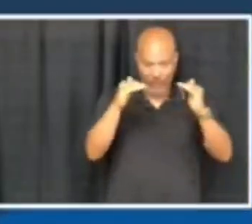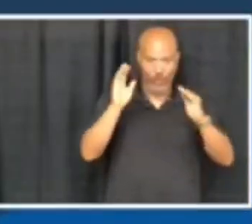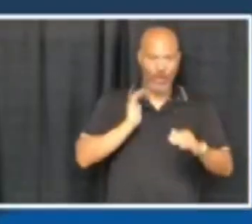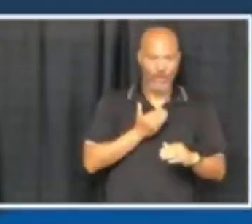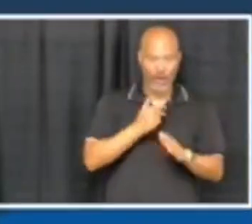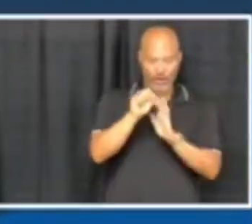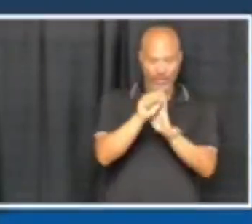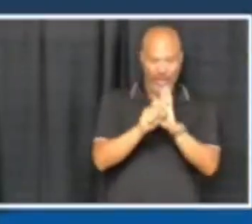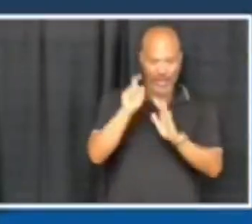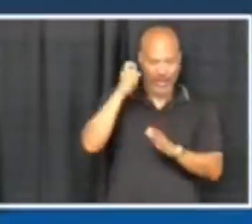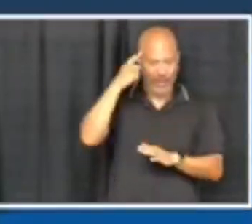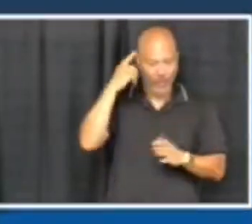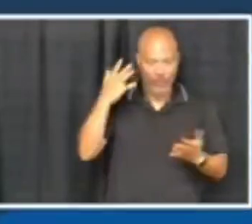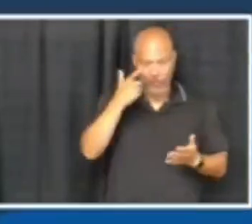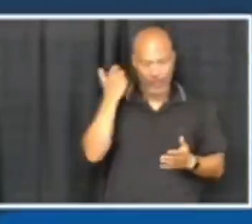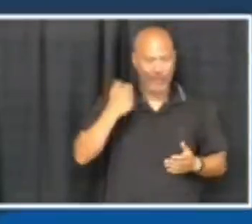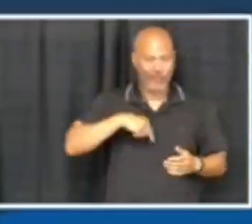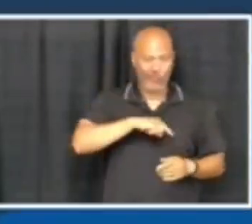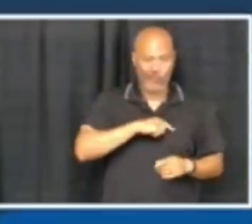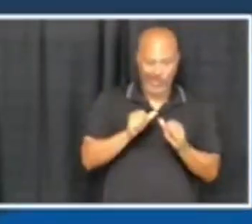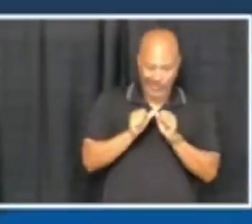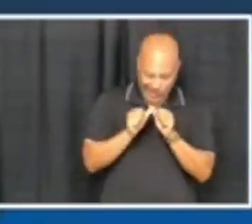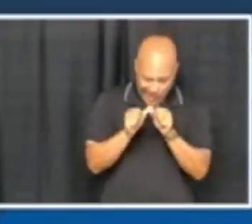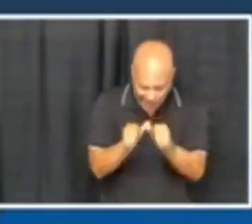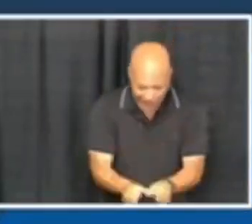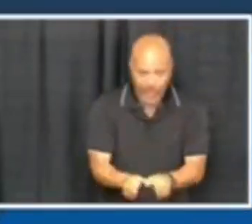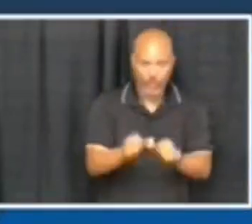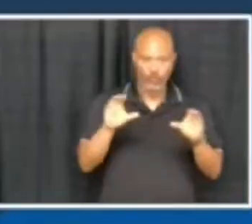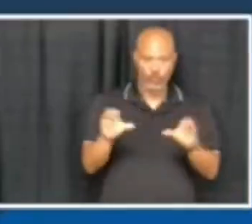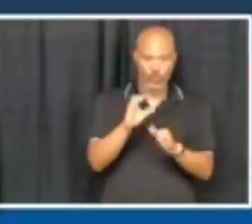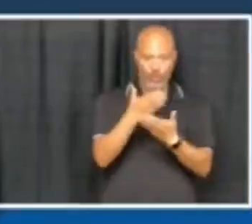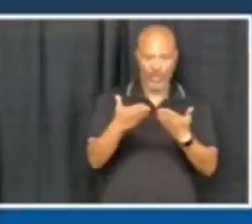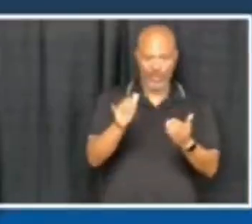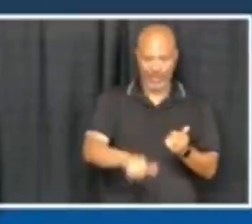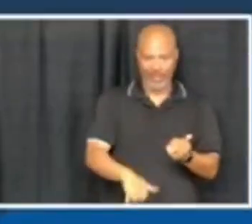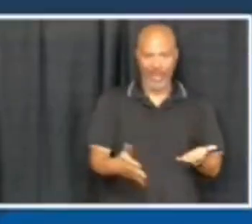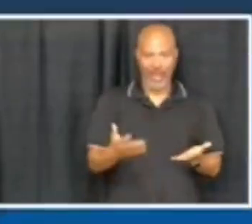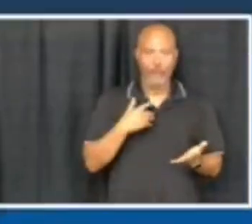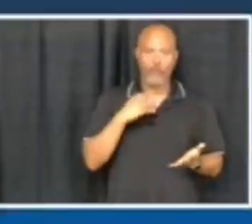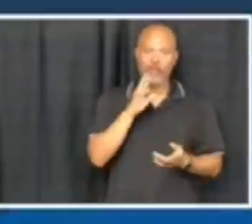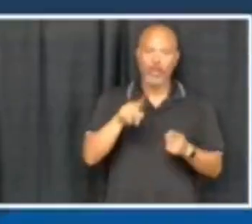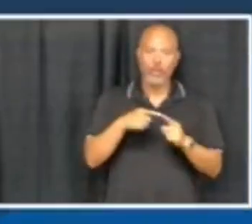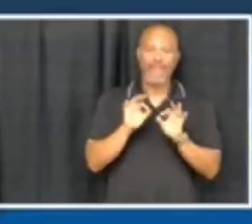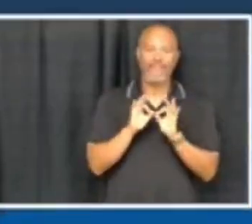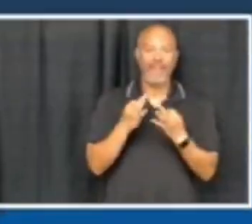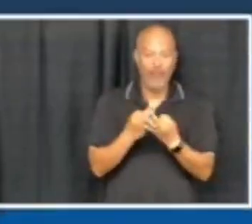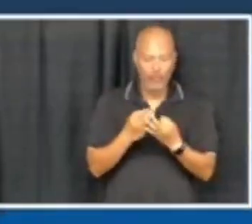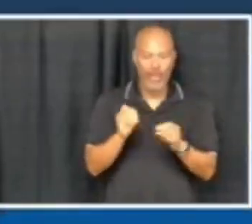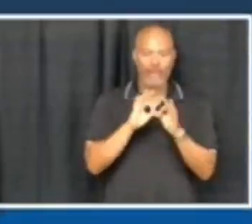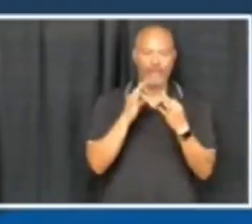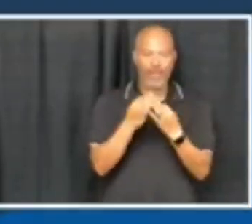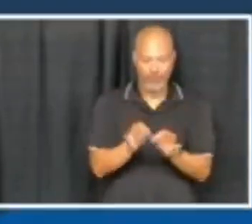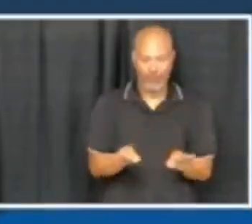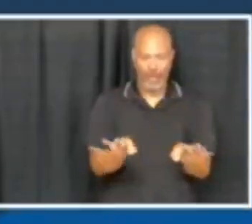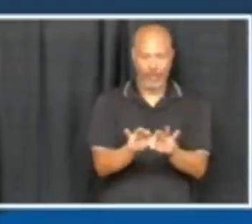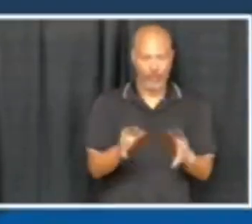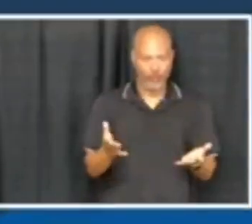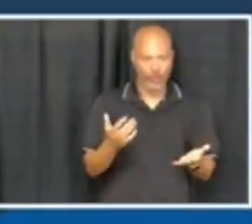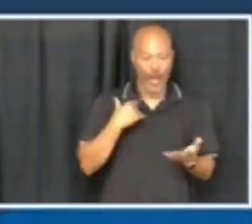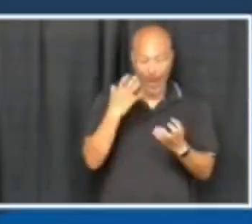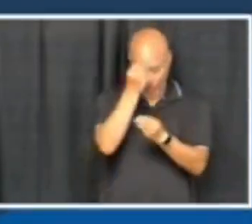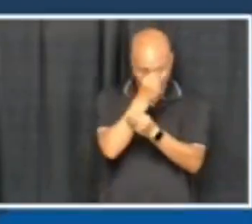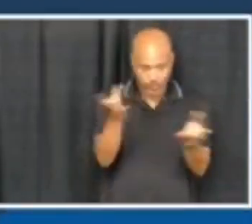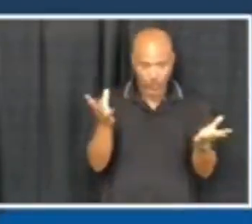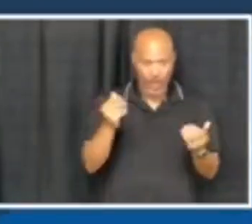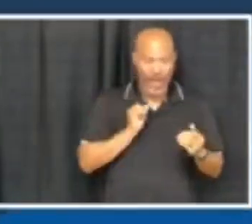our state, because we continue to do this. And we talked about family and family values. I want you to